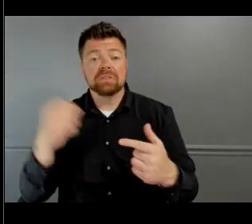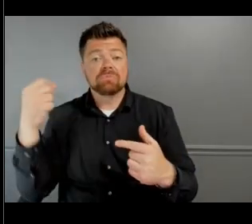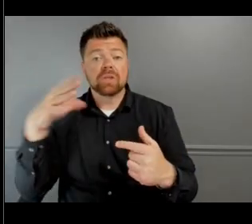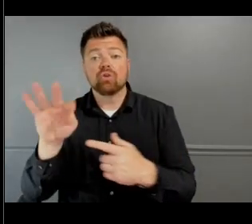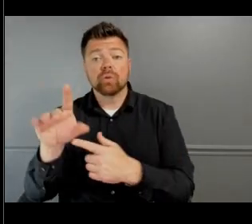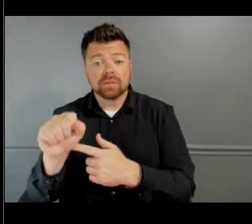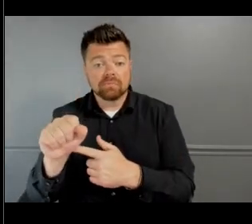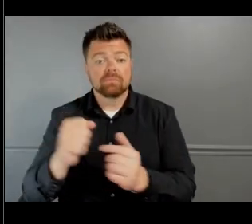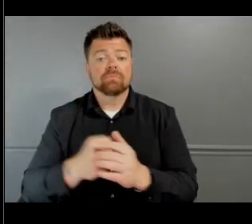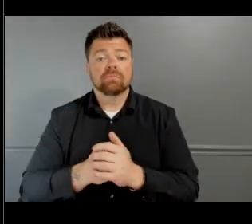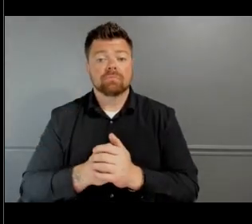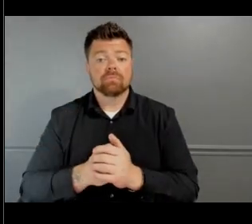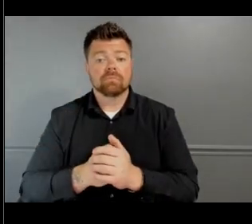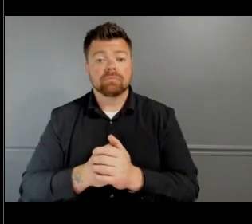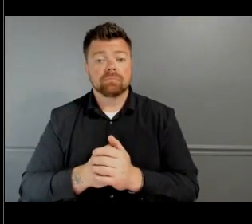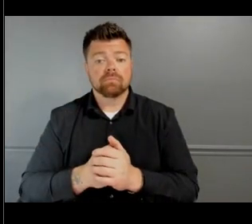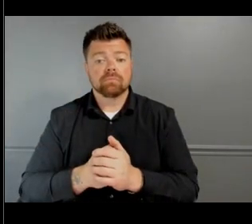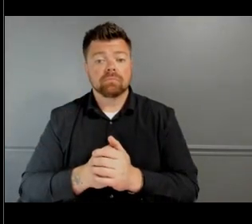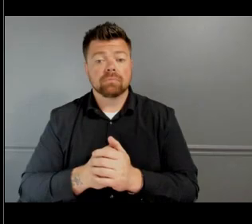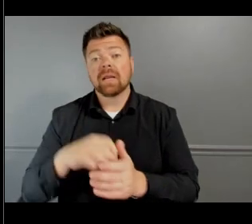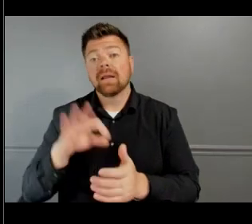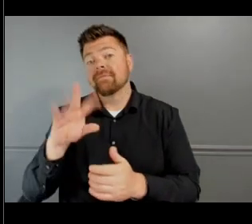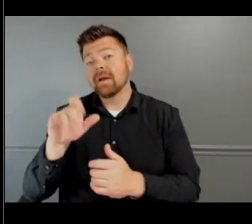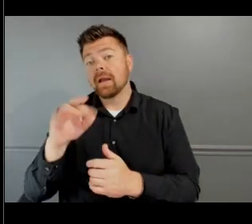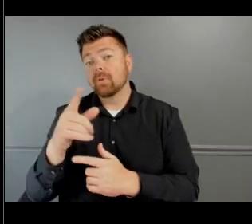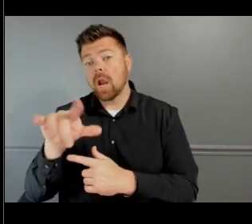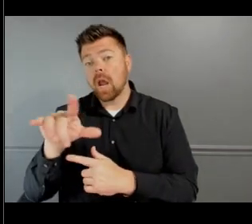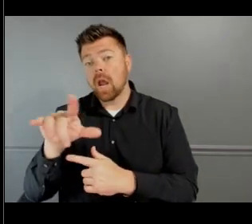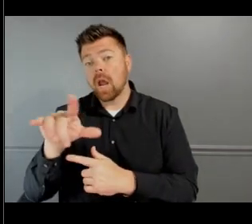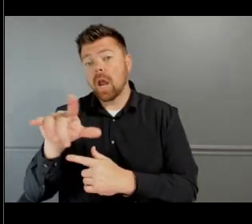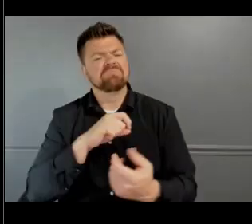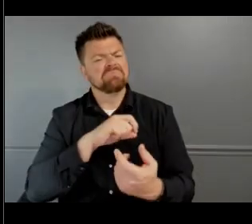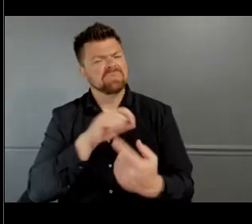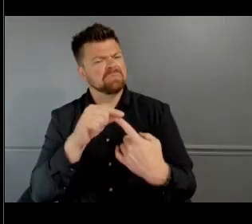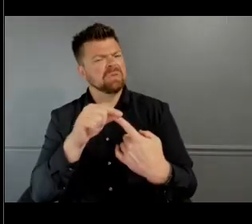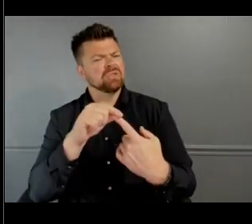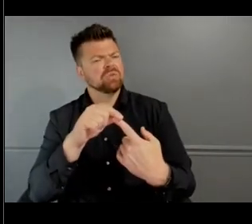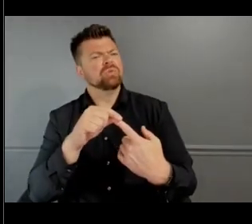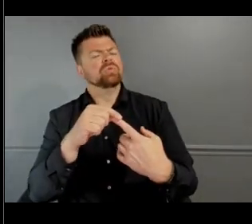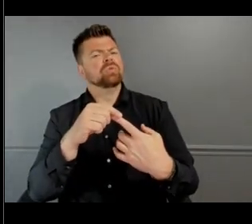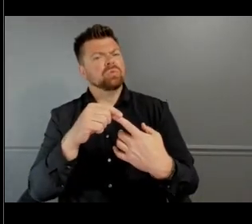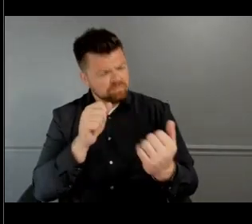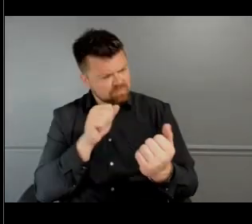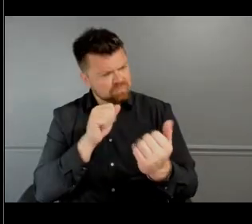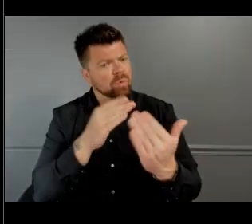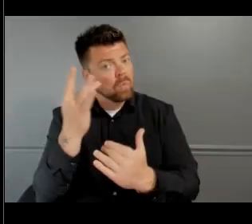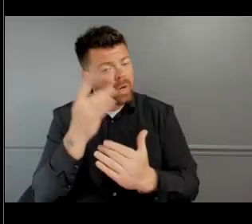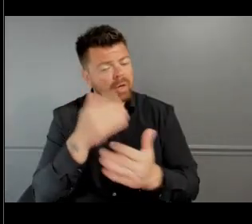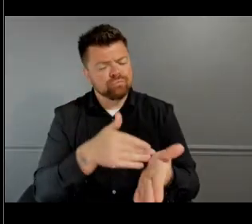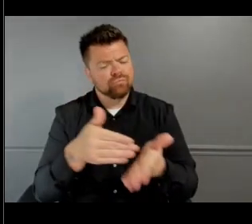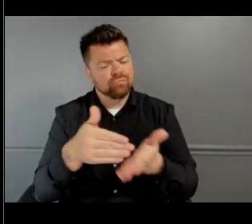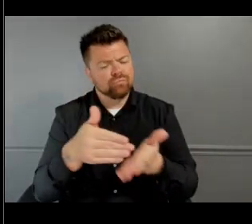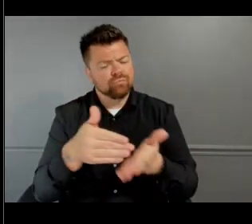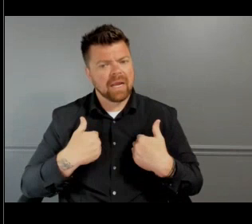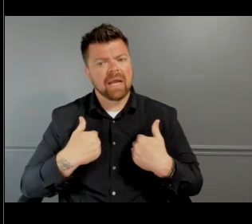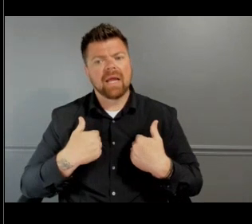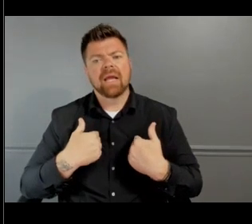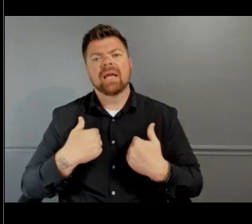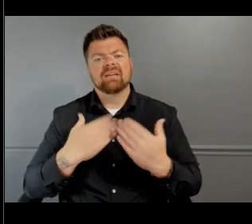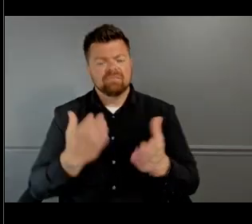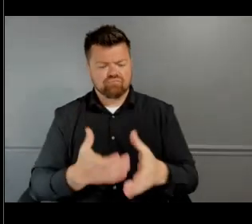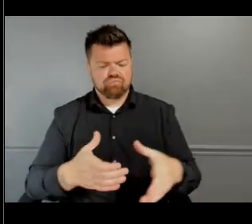Fiberglass tub and present special considerations because they frequently have molded